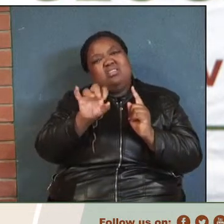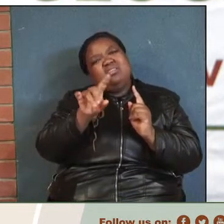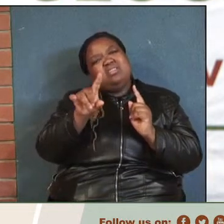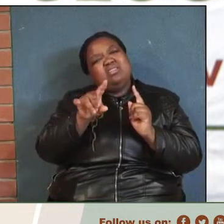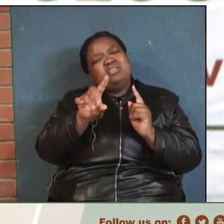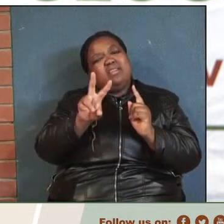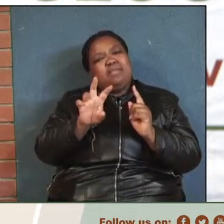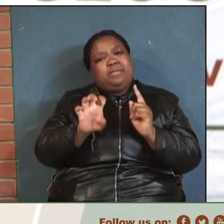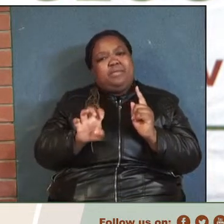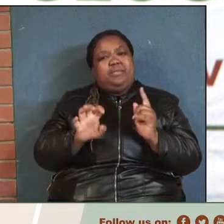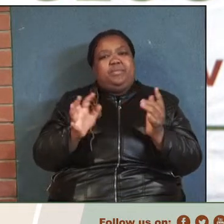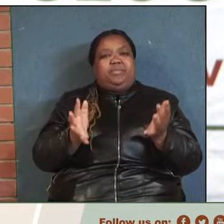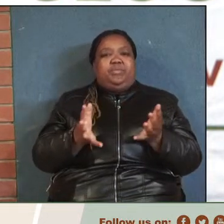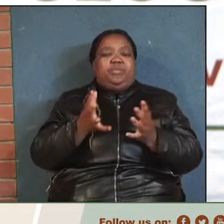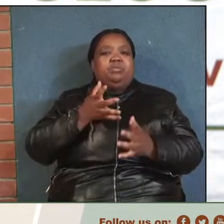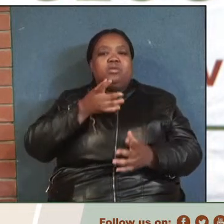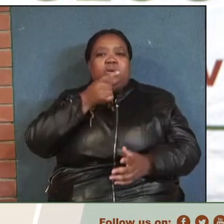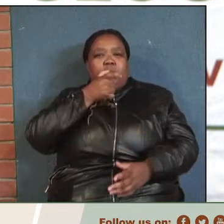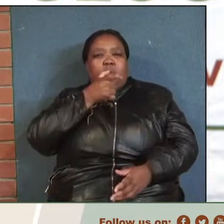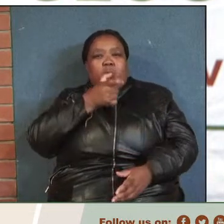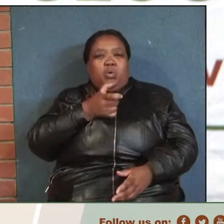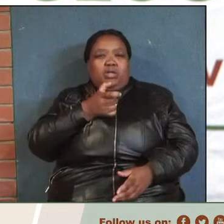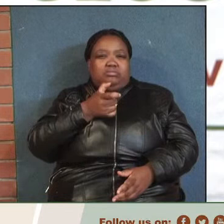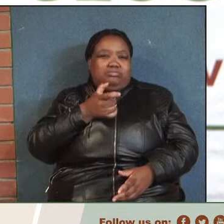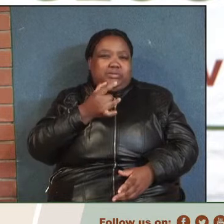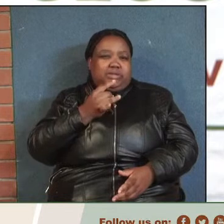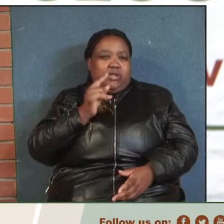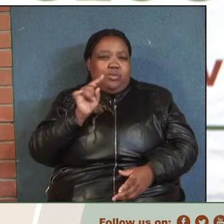Apologies for the mispronunciation, if I am.